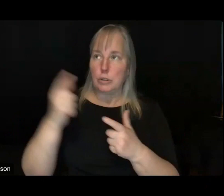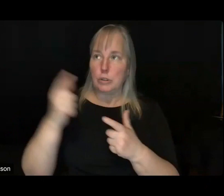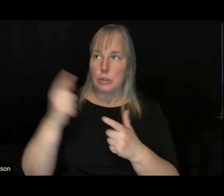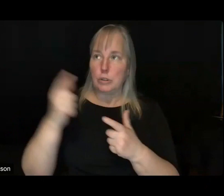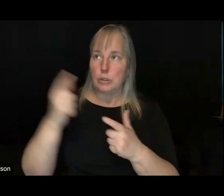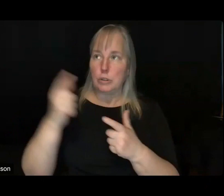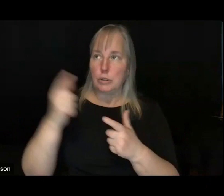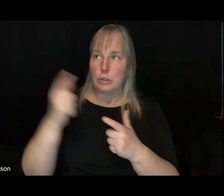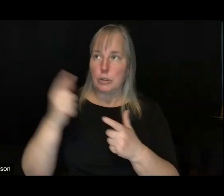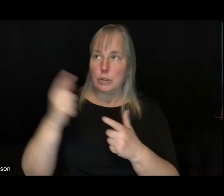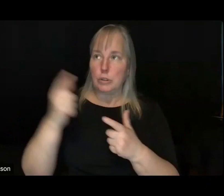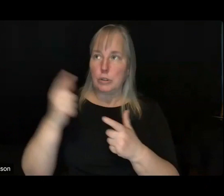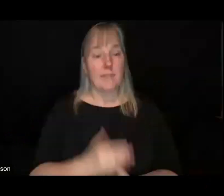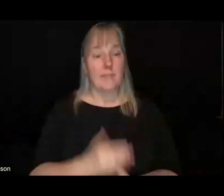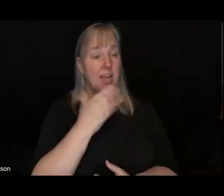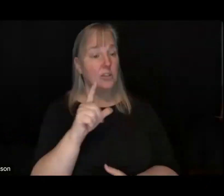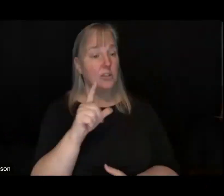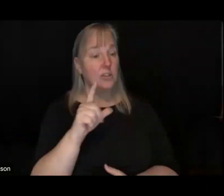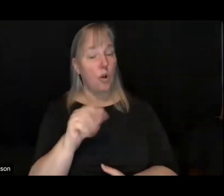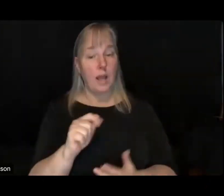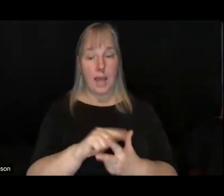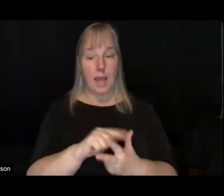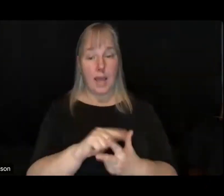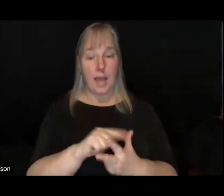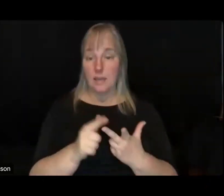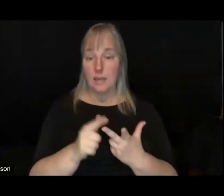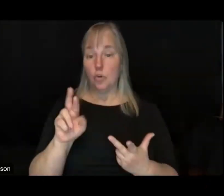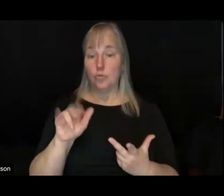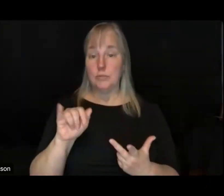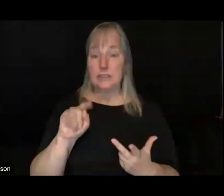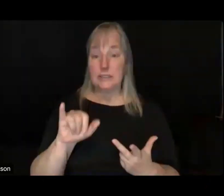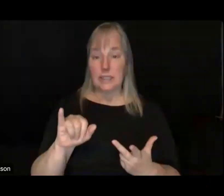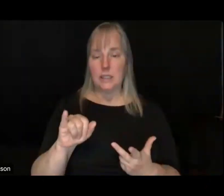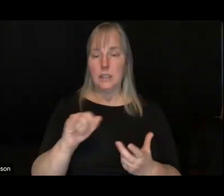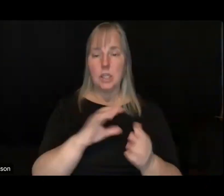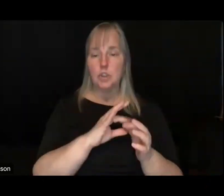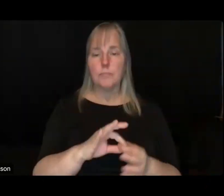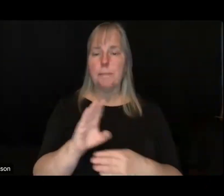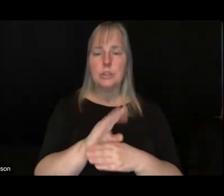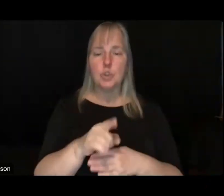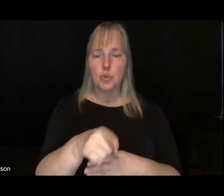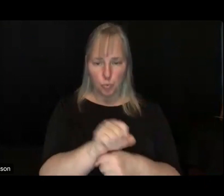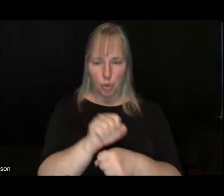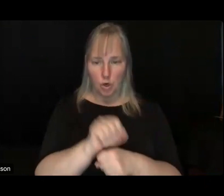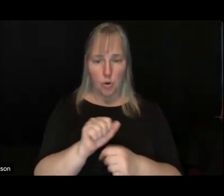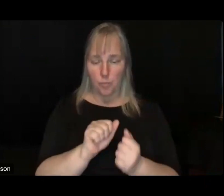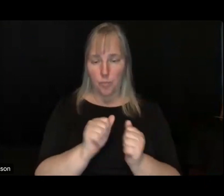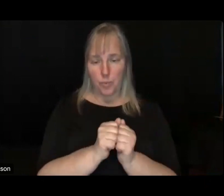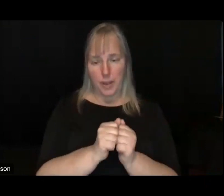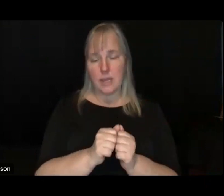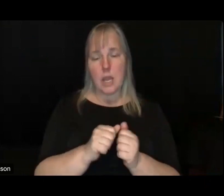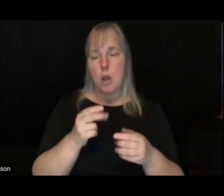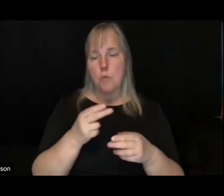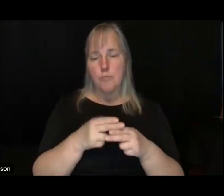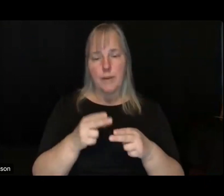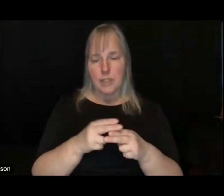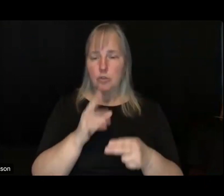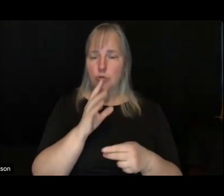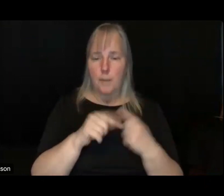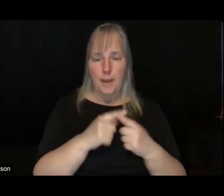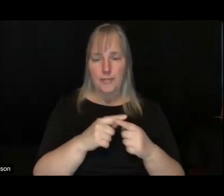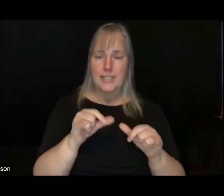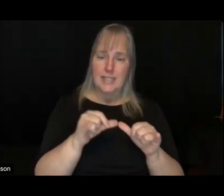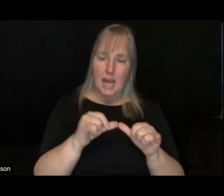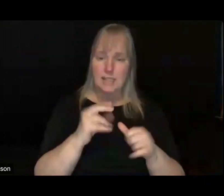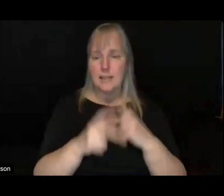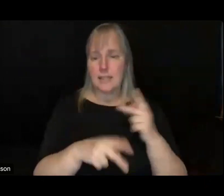Thanks, Laura. And Christy, in terms of the businesses that you're working with, and just briefly talk about like the size and the type of businesses that your chamber